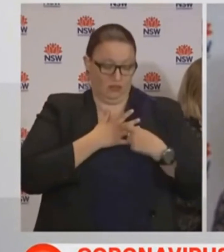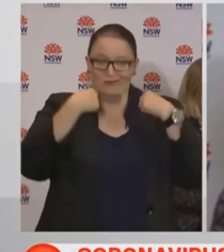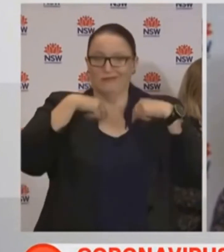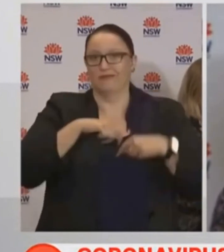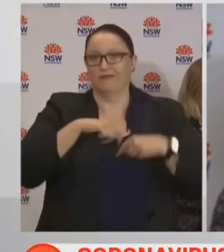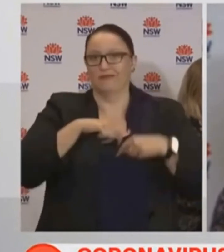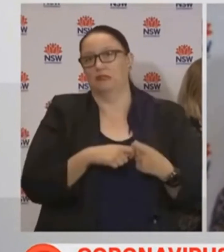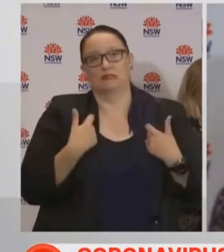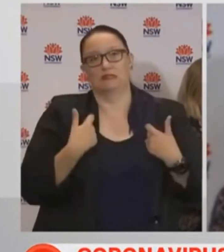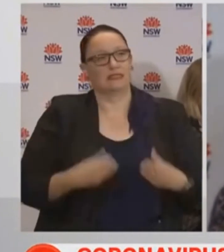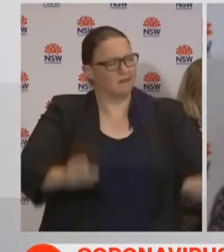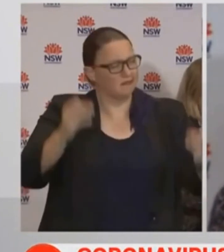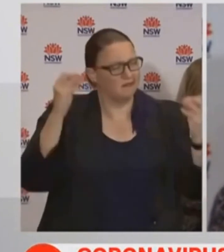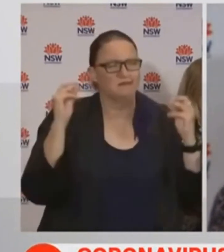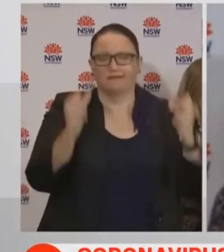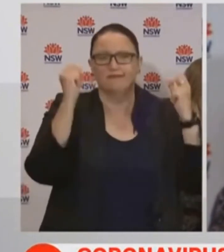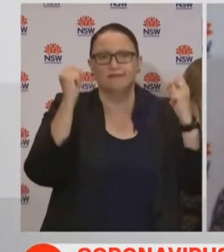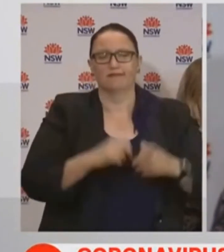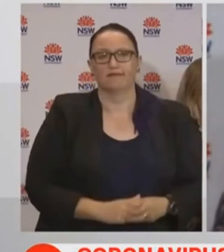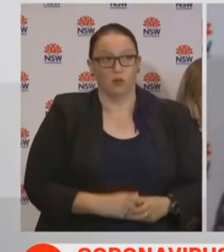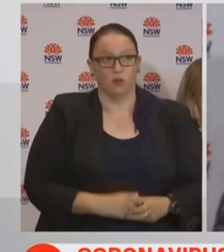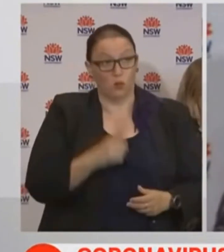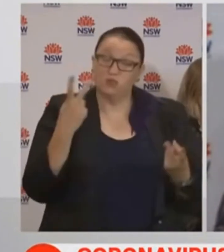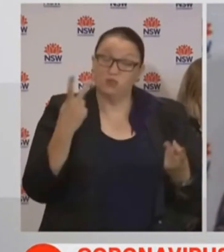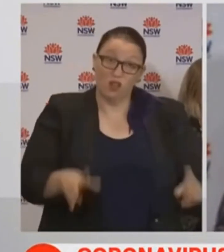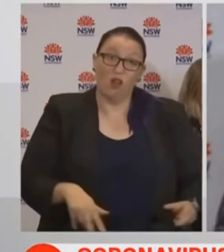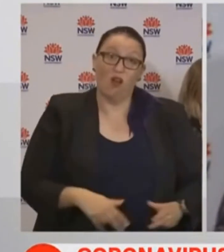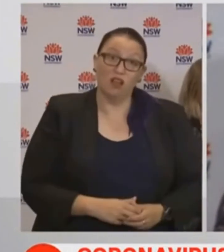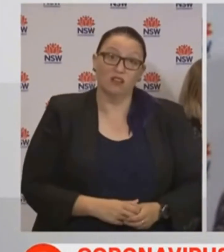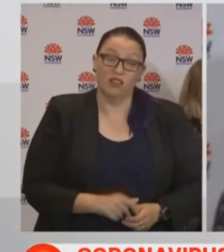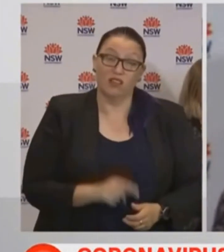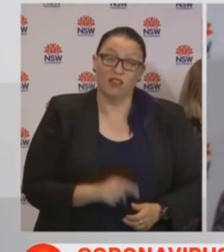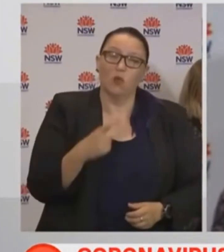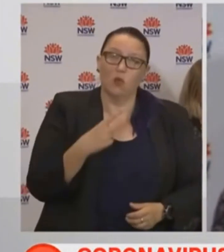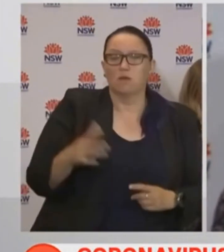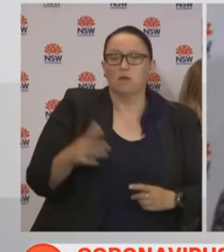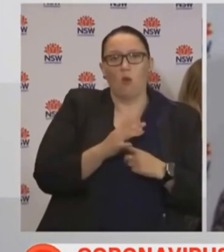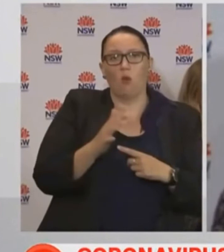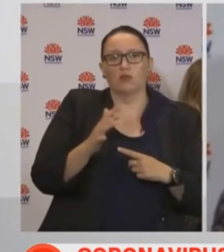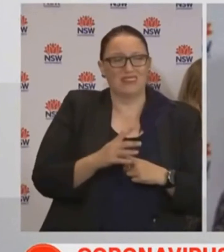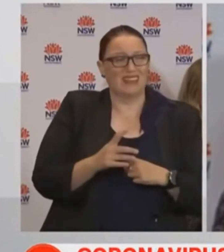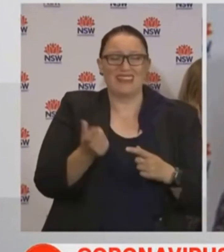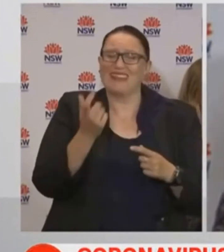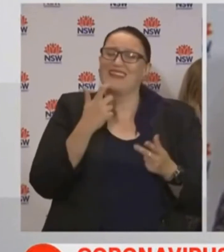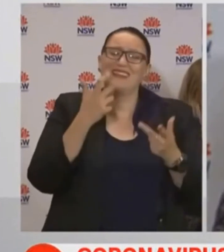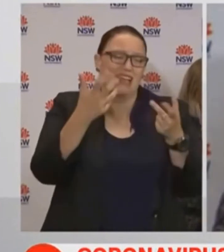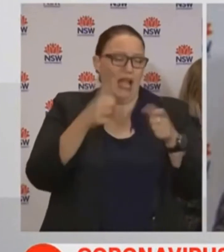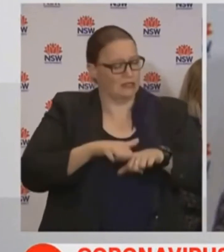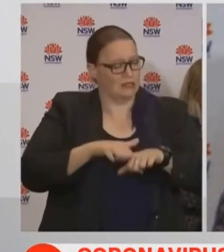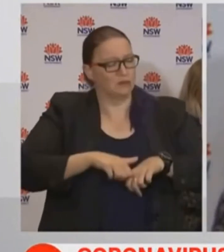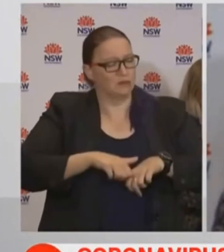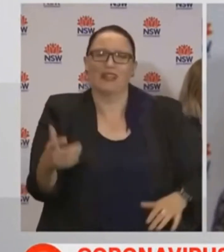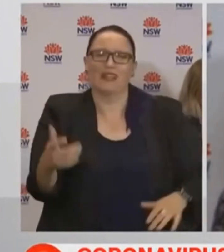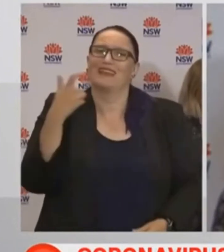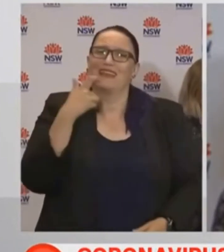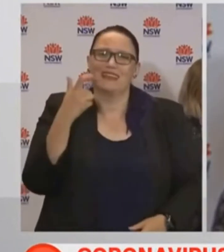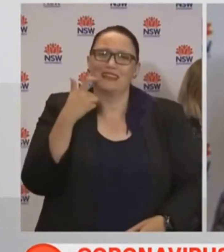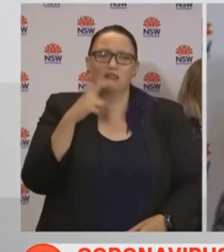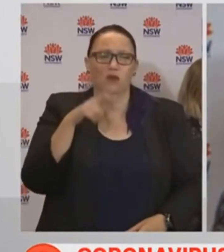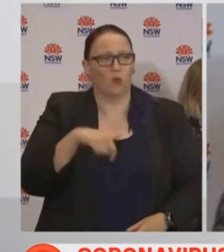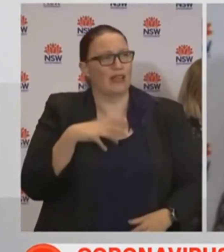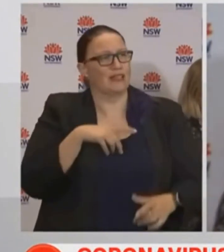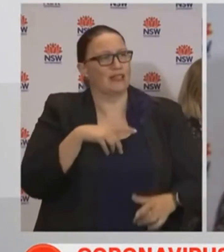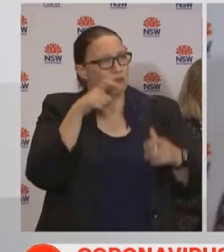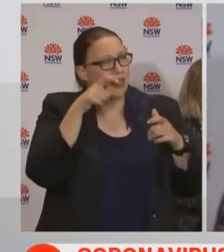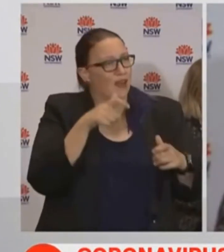that, and you could have a deadly virus. Because it is so contagious is why we have to be extra careful. And whilst we're managing the health